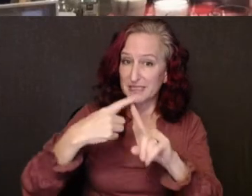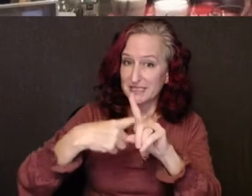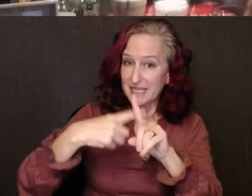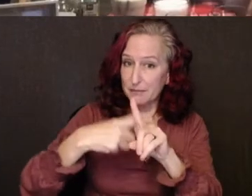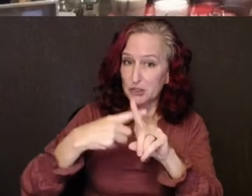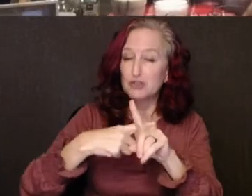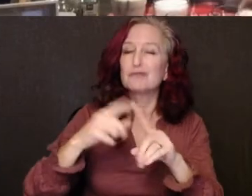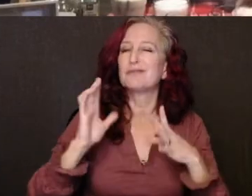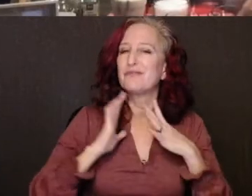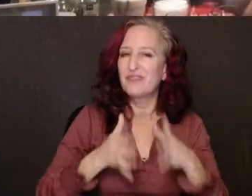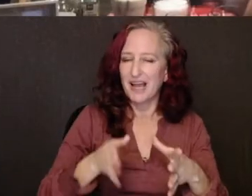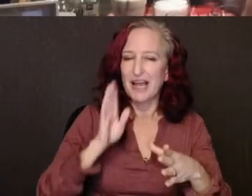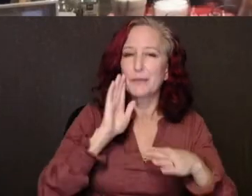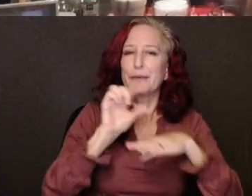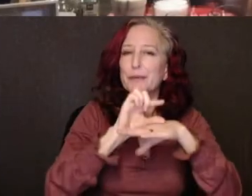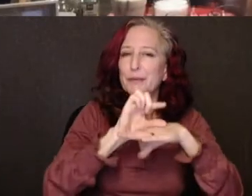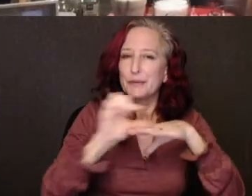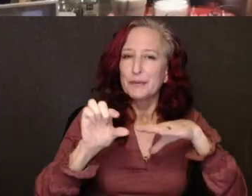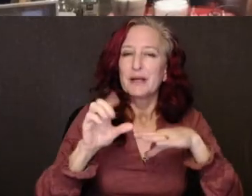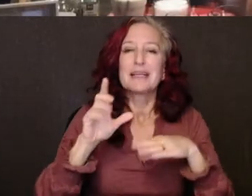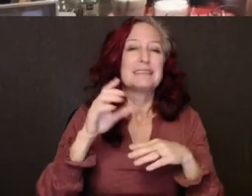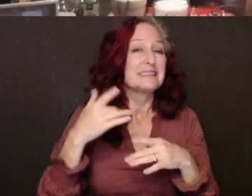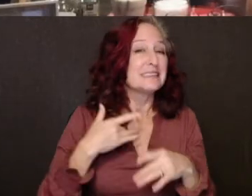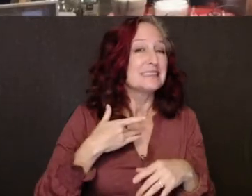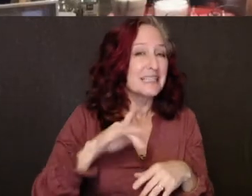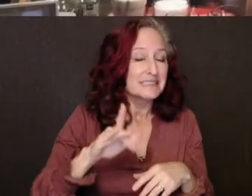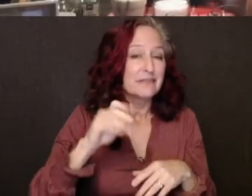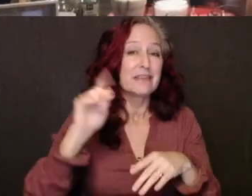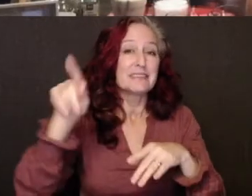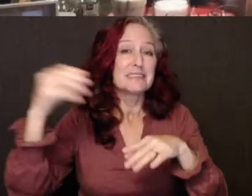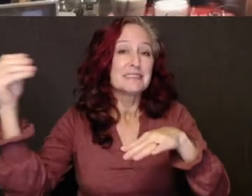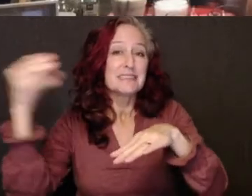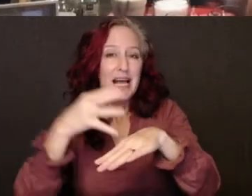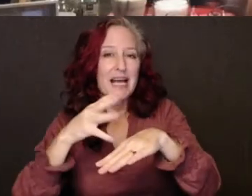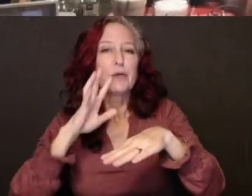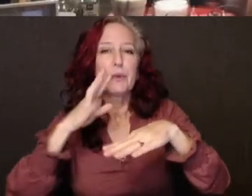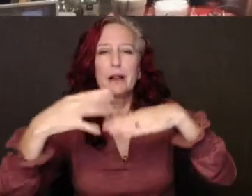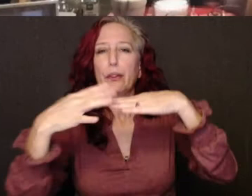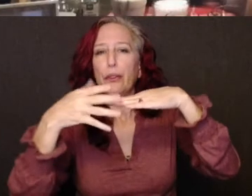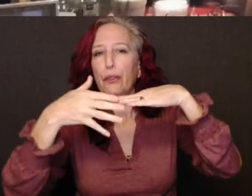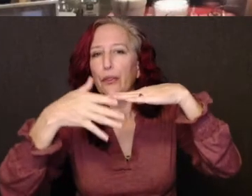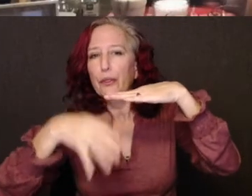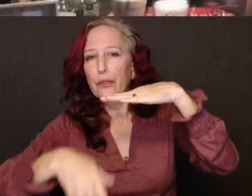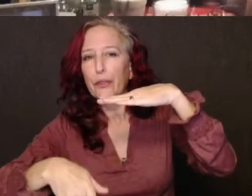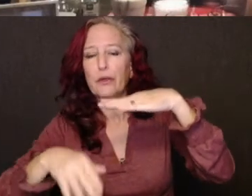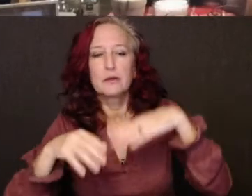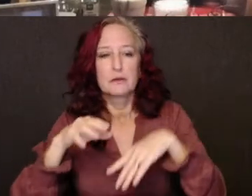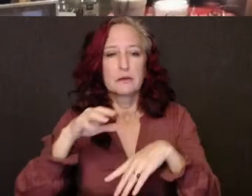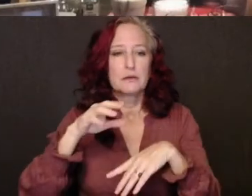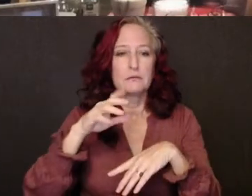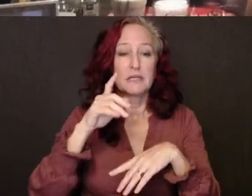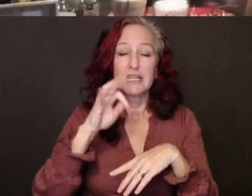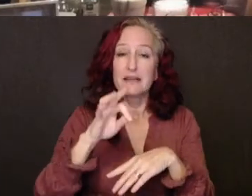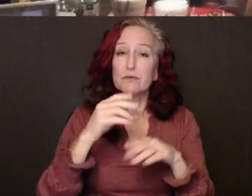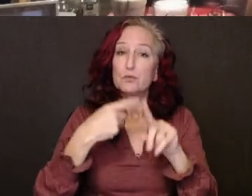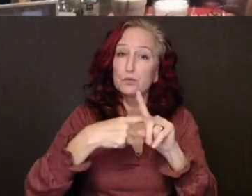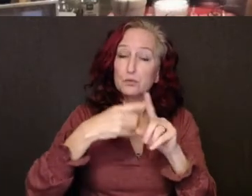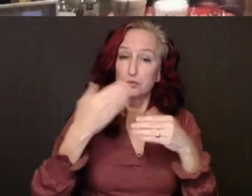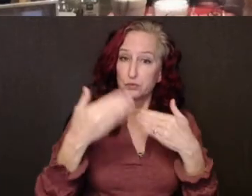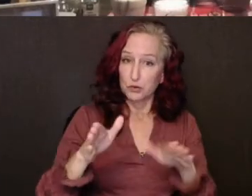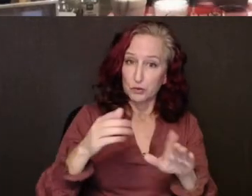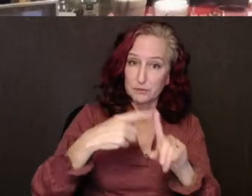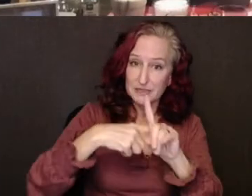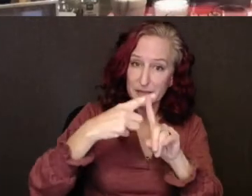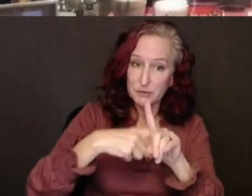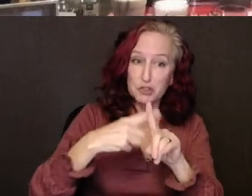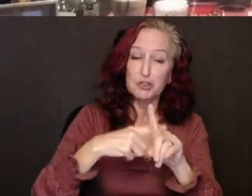texture. Does it hold its structure pretty well? It doesn't start to weep or anything after